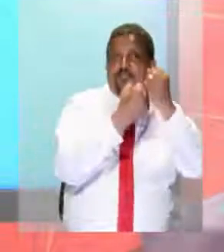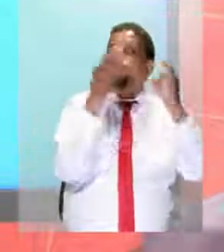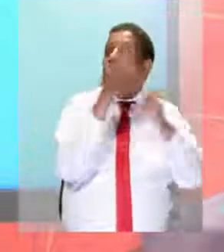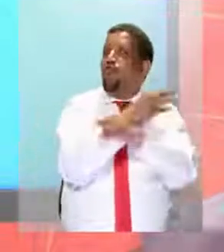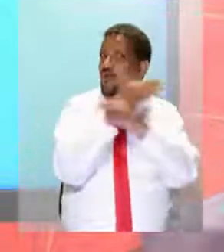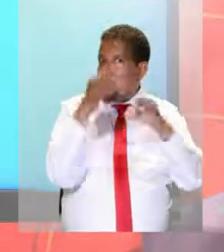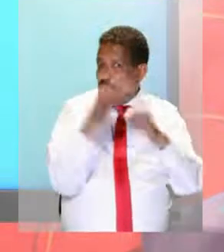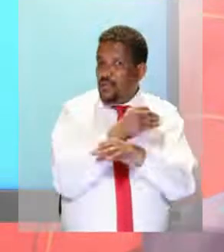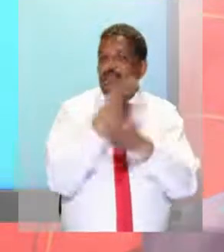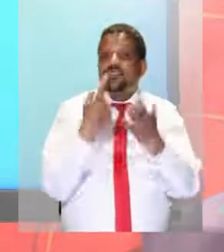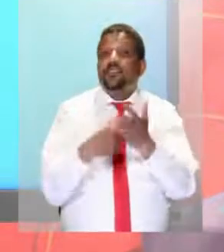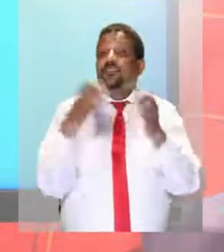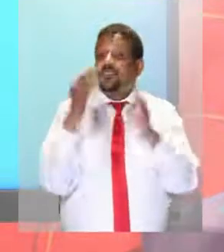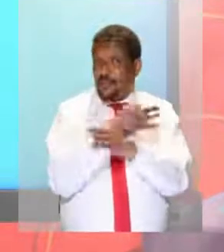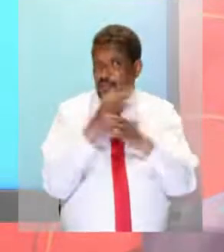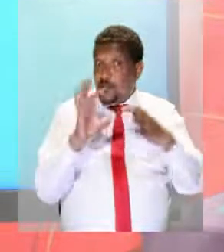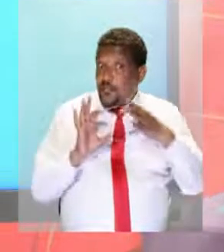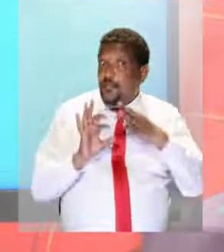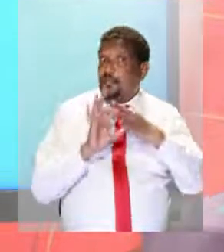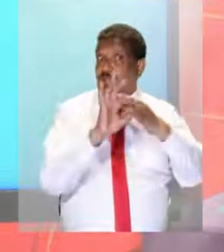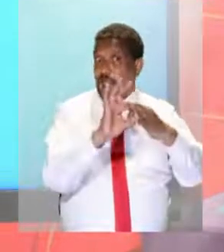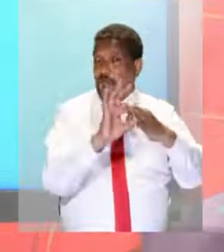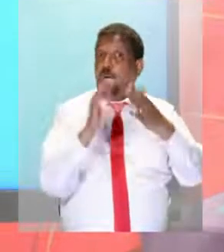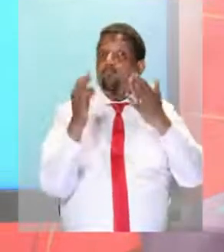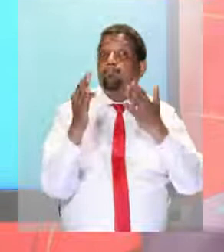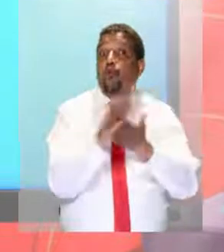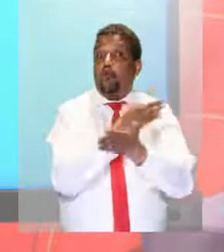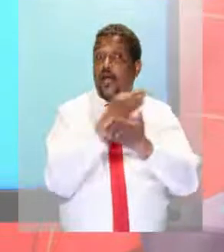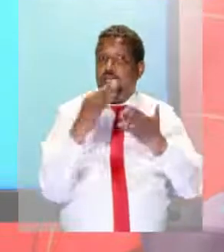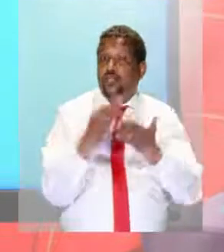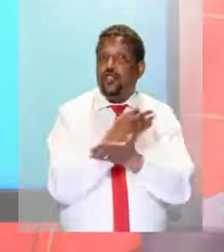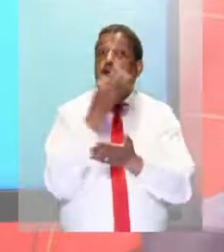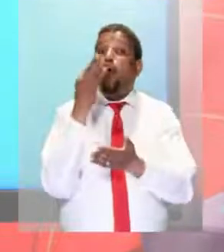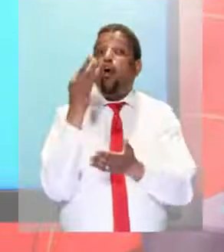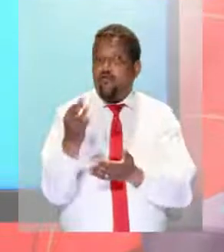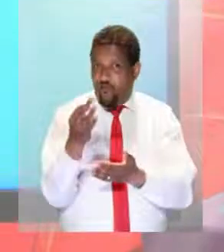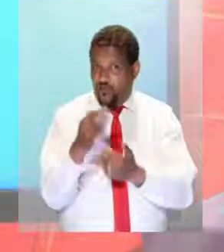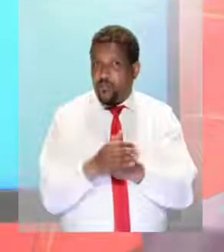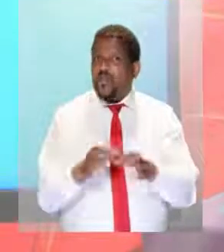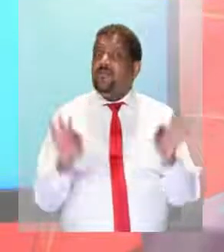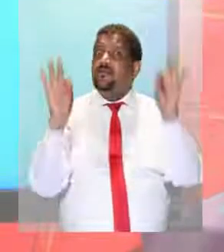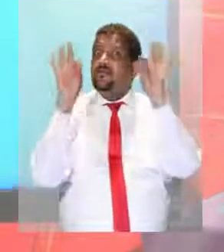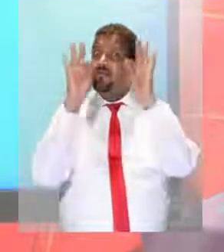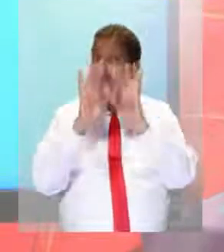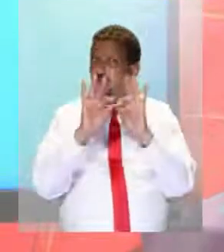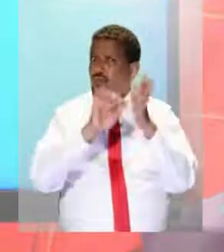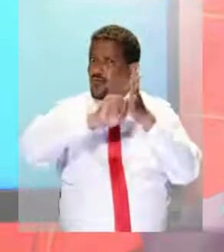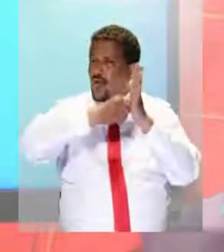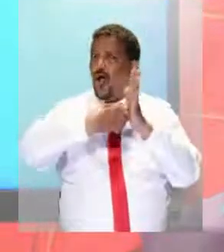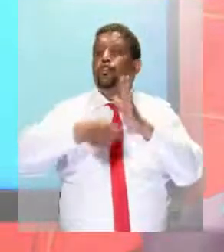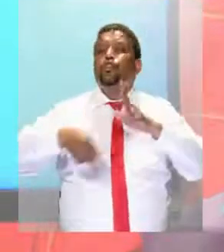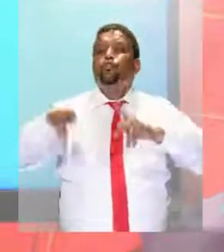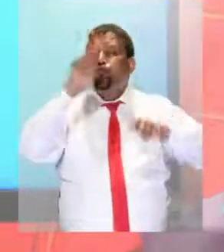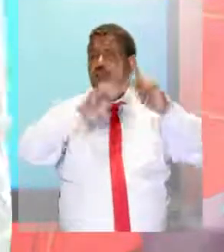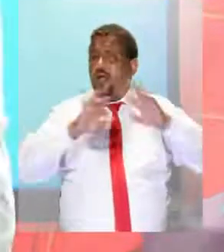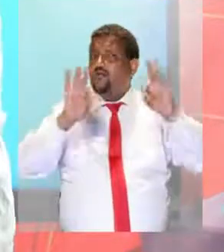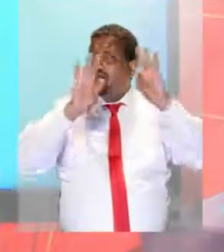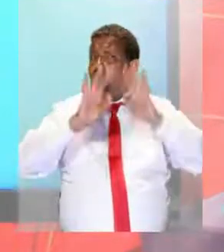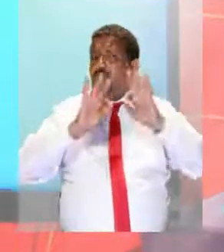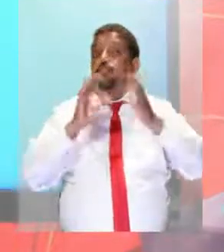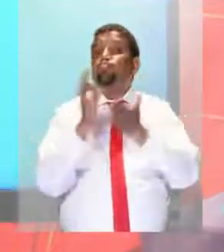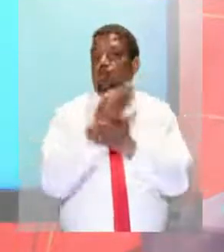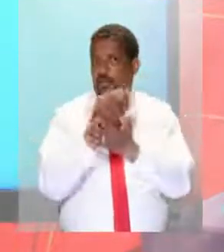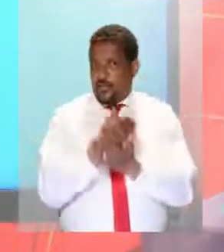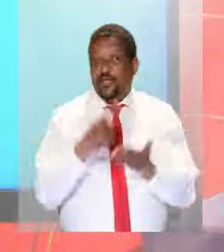for those farmers that are engaged in production of essential, socially essential products.